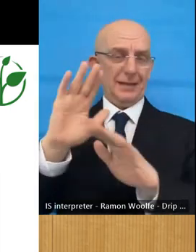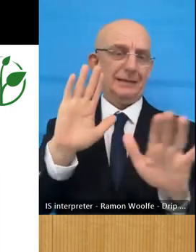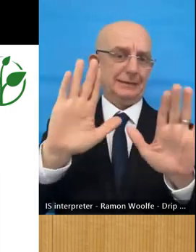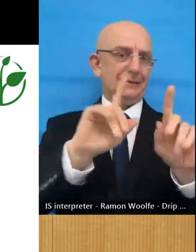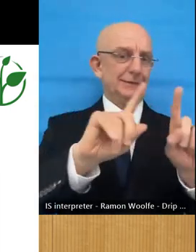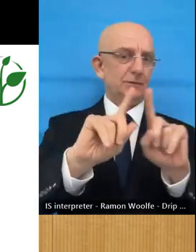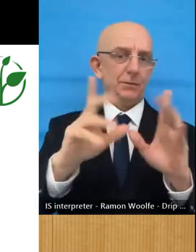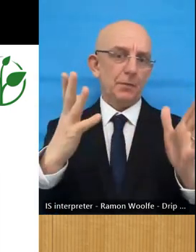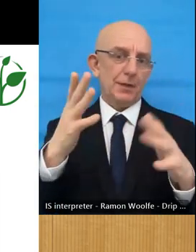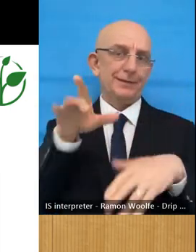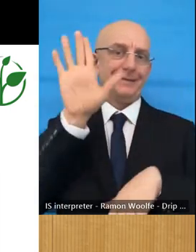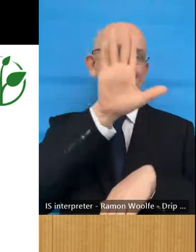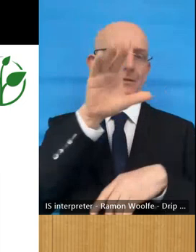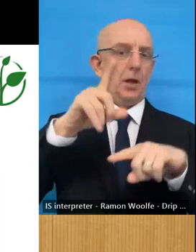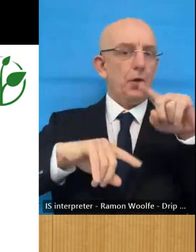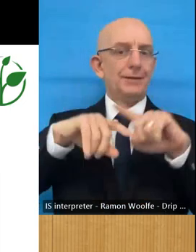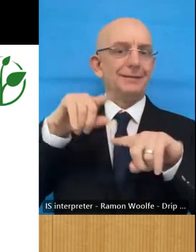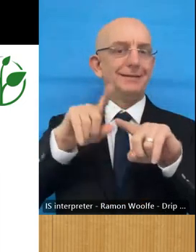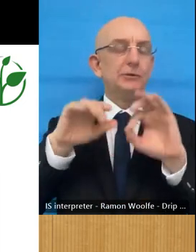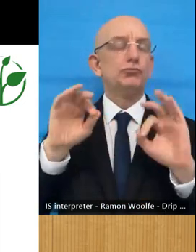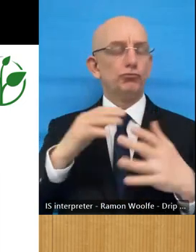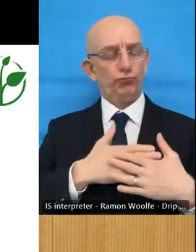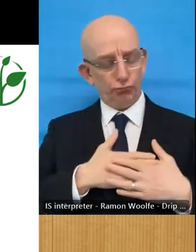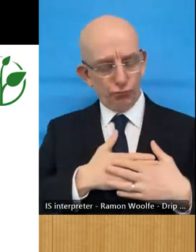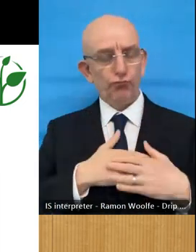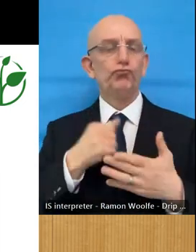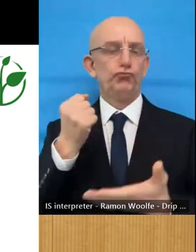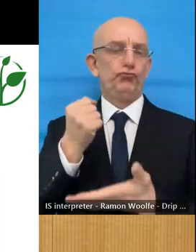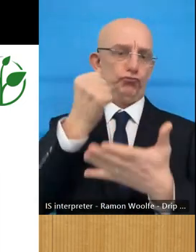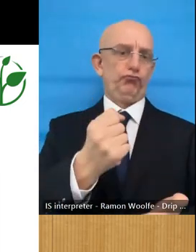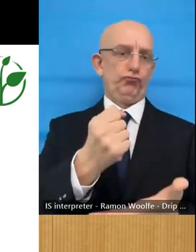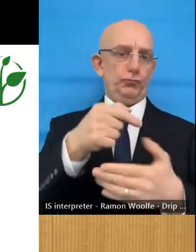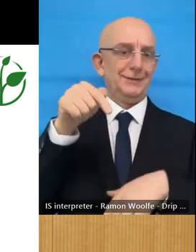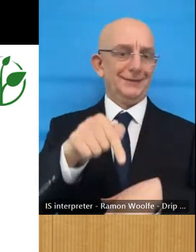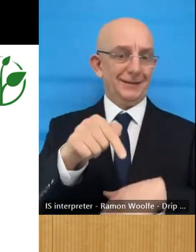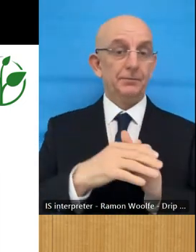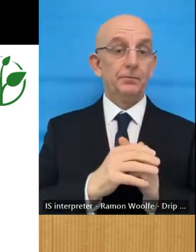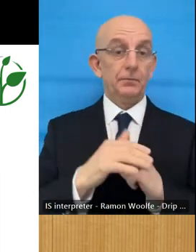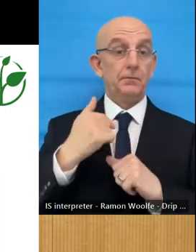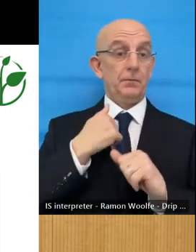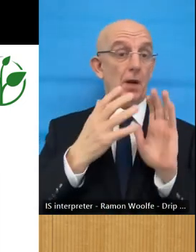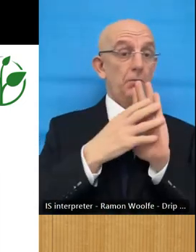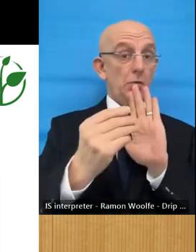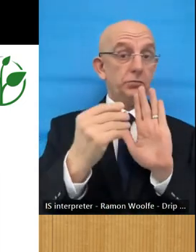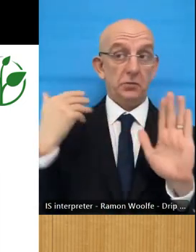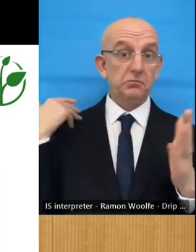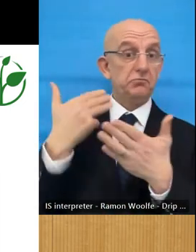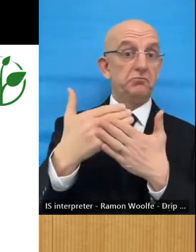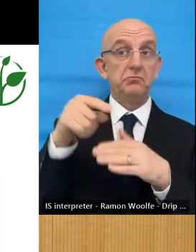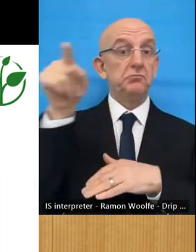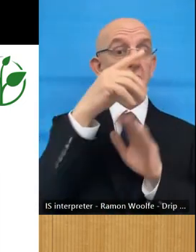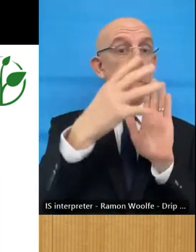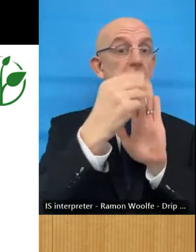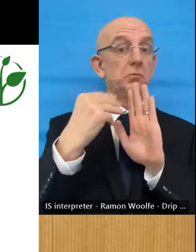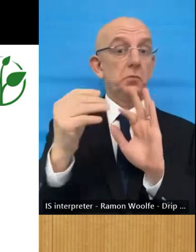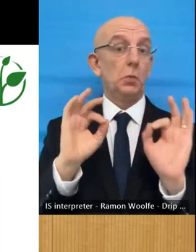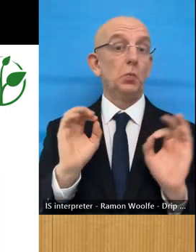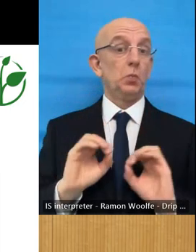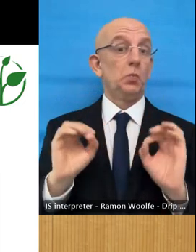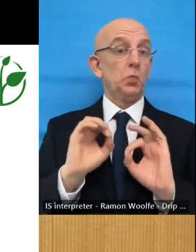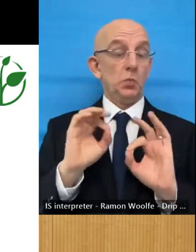school. The challenge faced by the school is to provide an education that is as integrative as possible, while taking